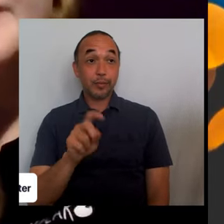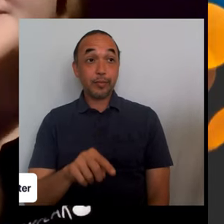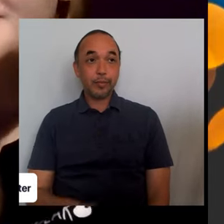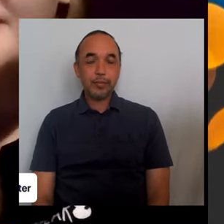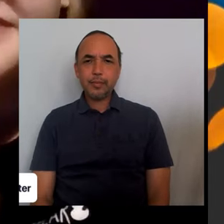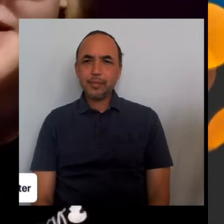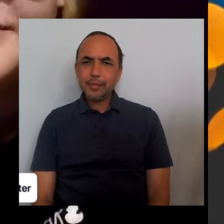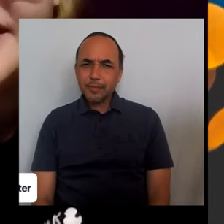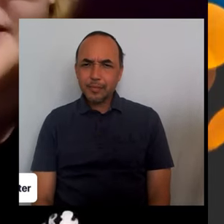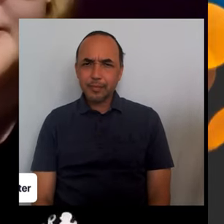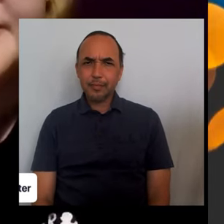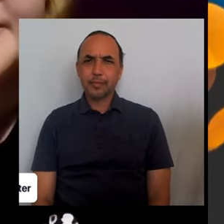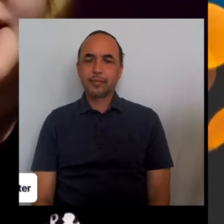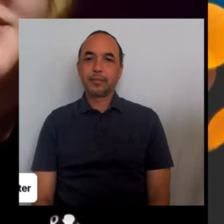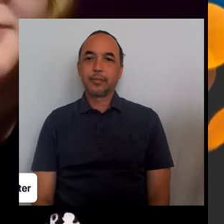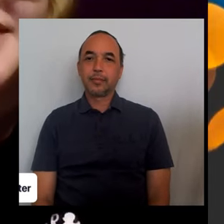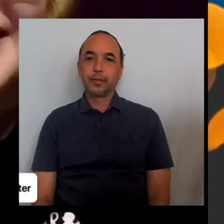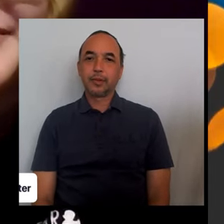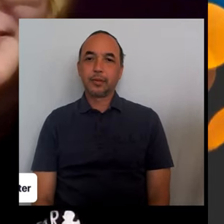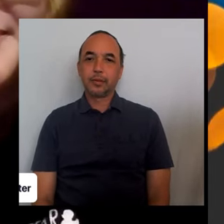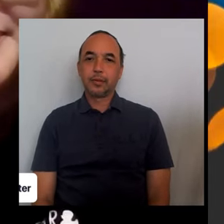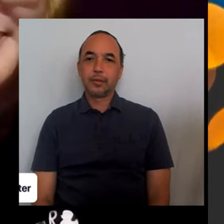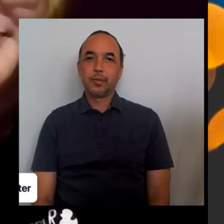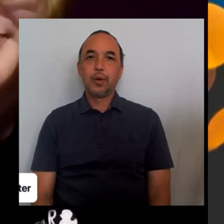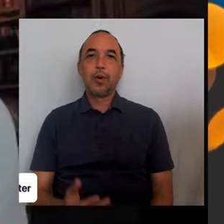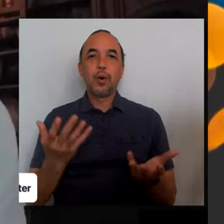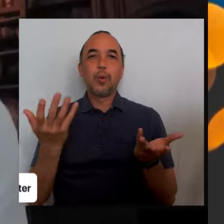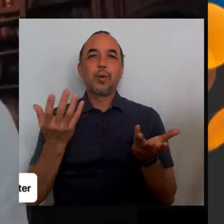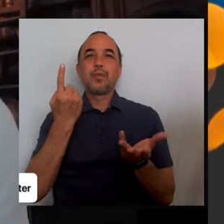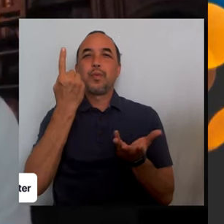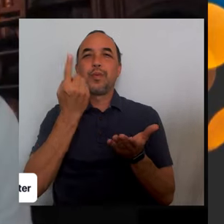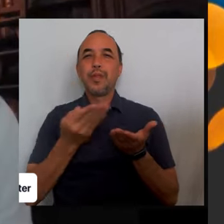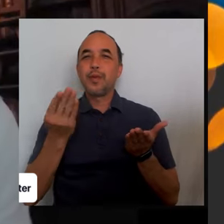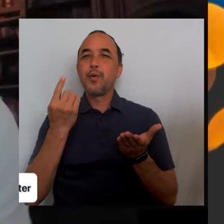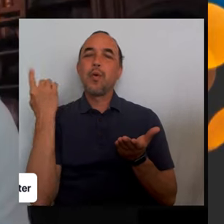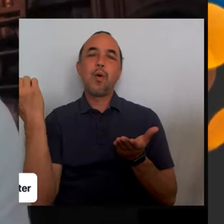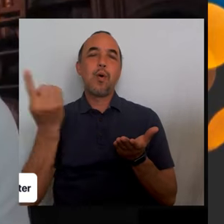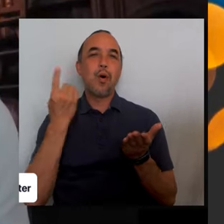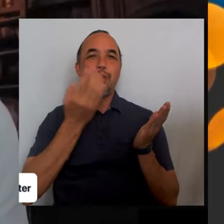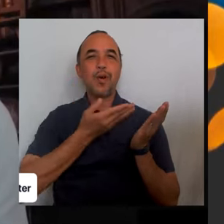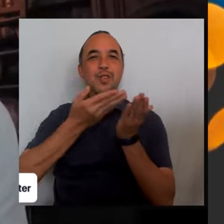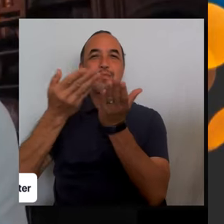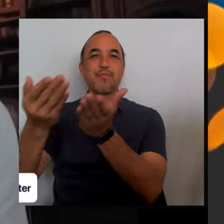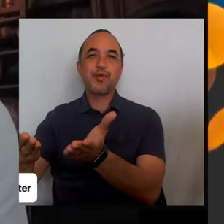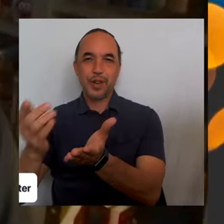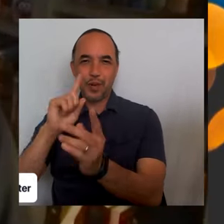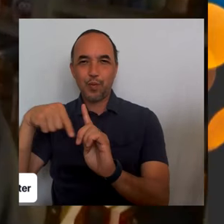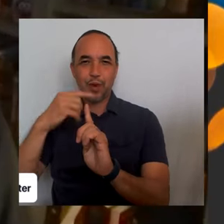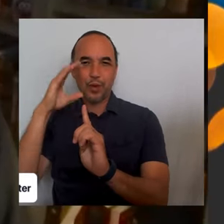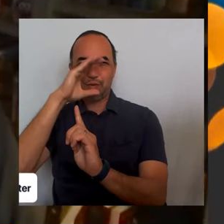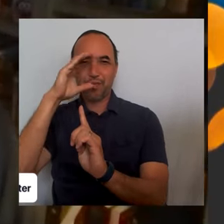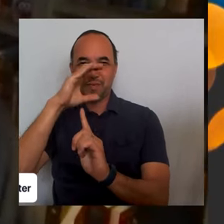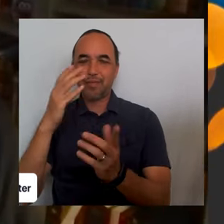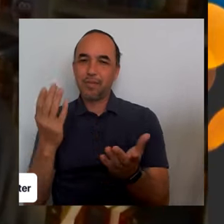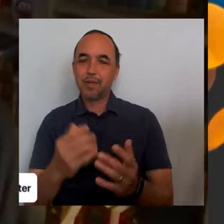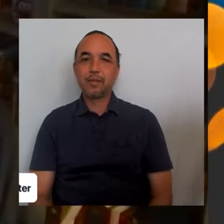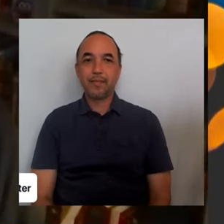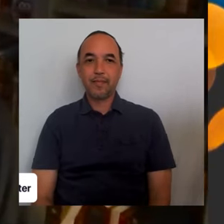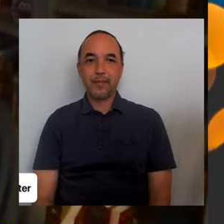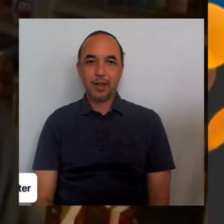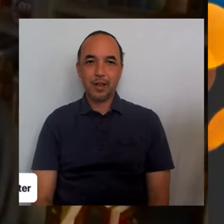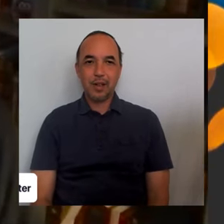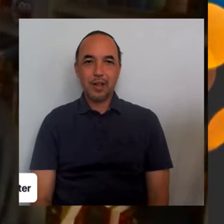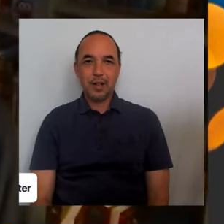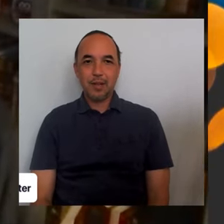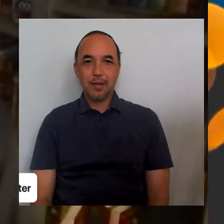what is the one thing you can't go to a location without? Good question. Great question. The one thing I can't